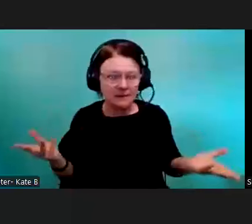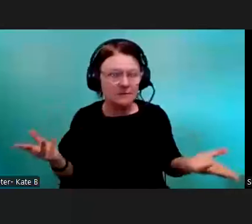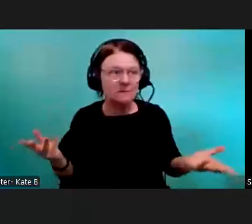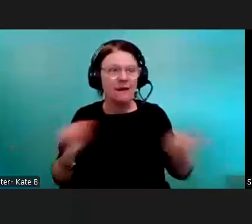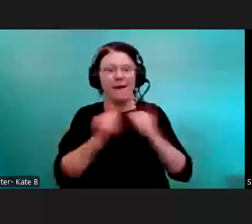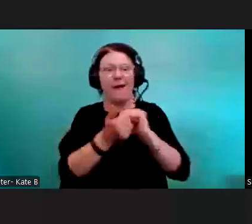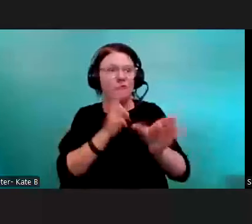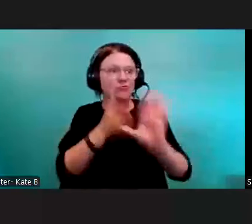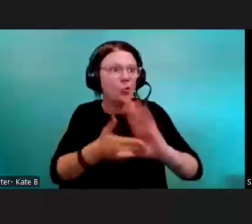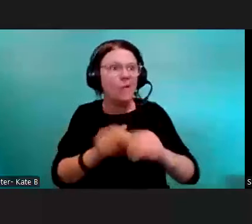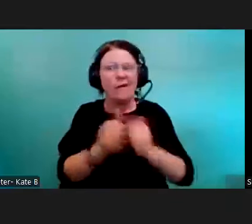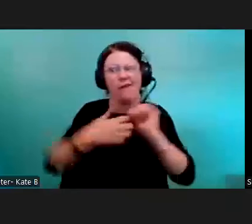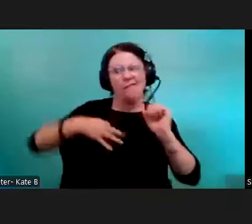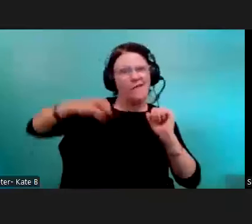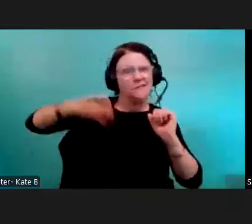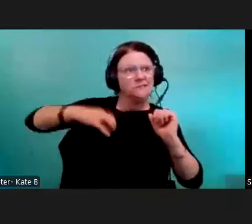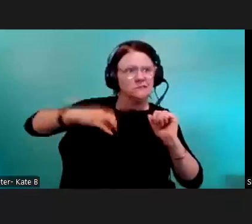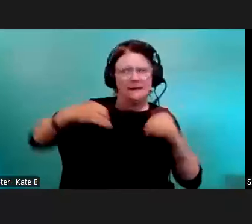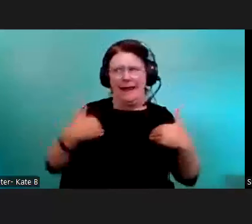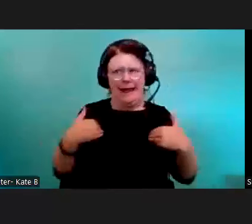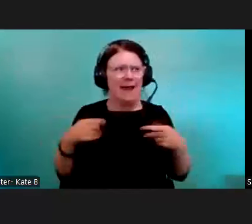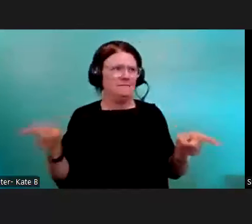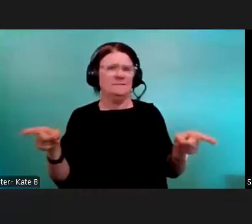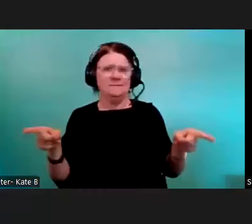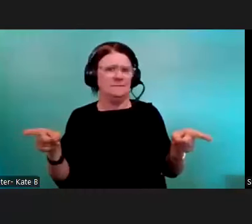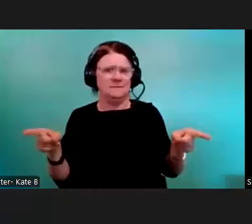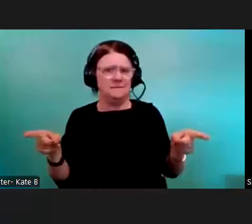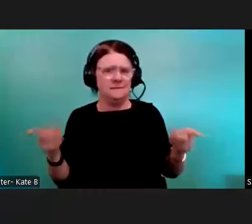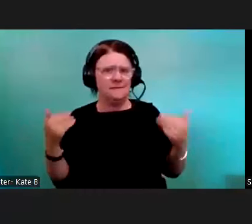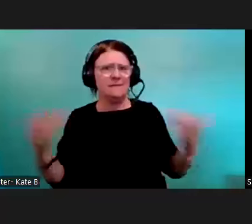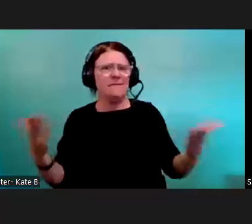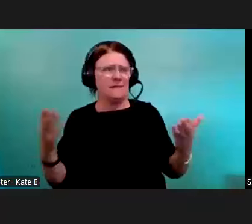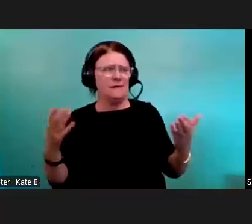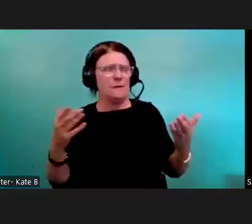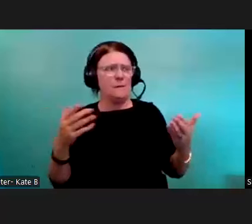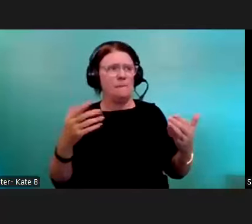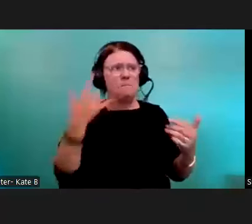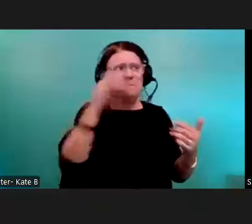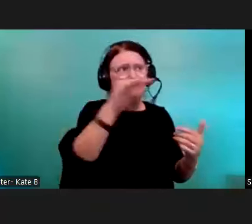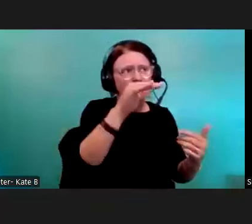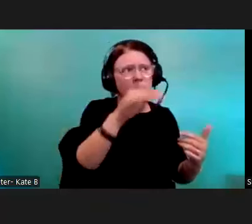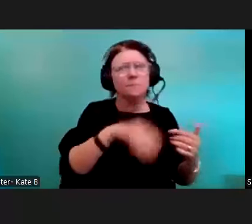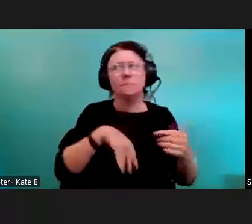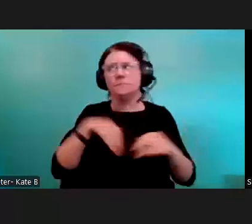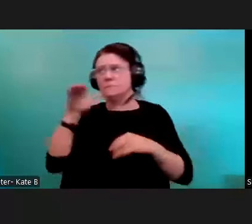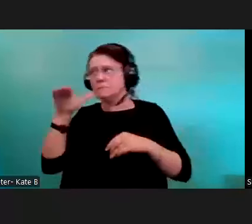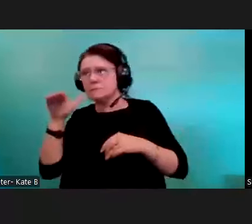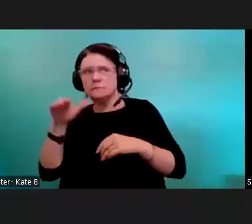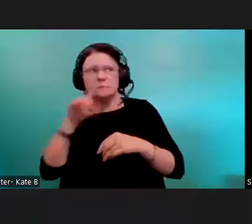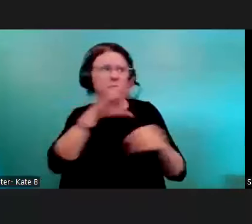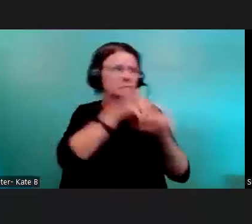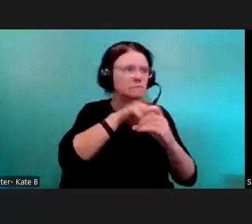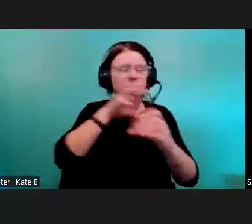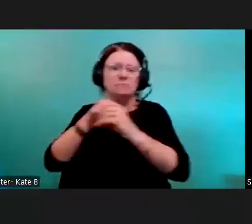to get involved. And so that is a way to, at least open up the door and start that conversation about what it would look like for you to participate in